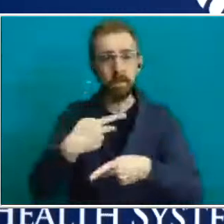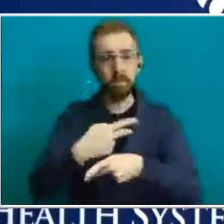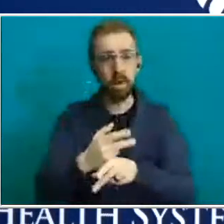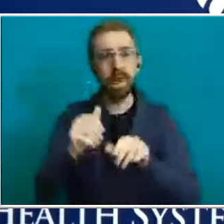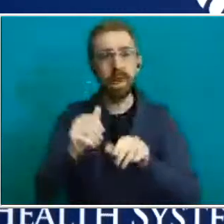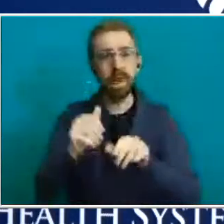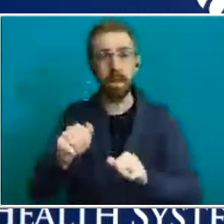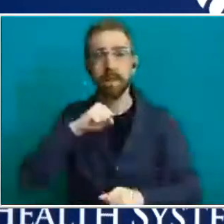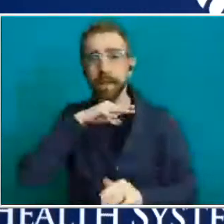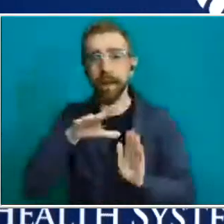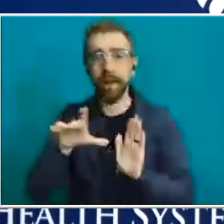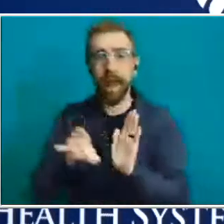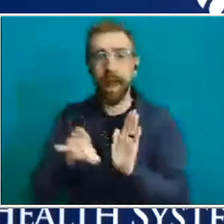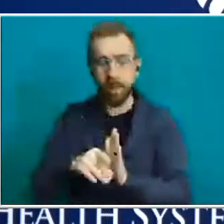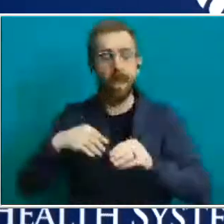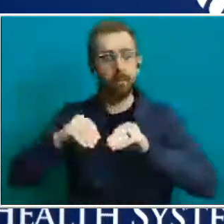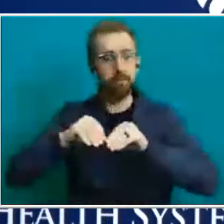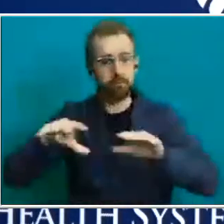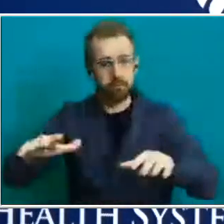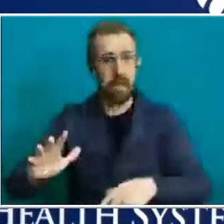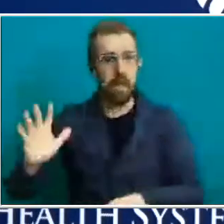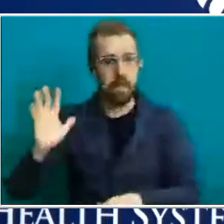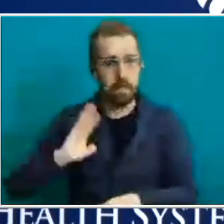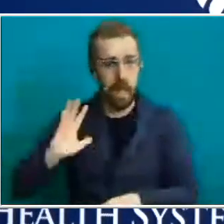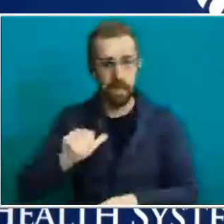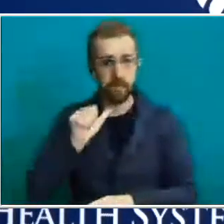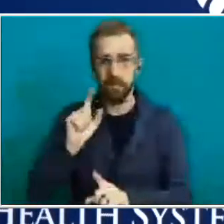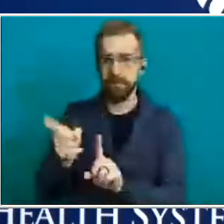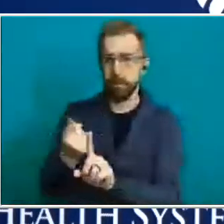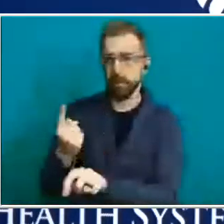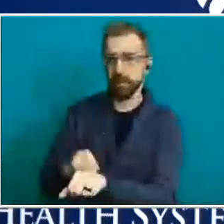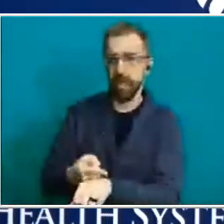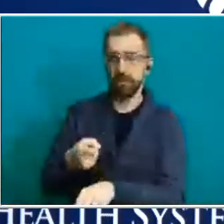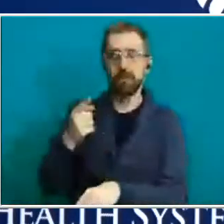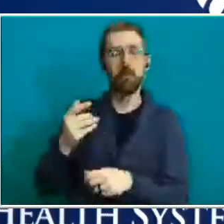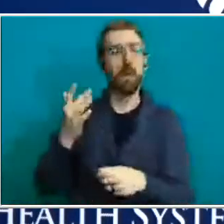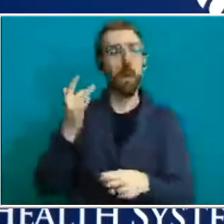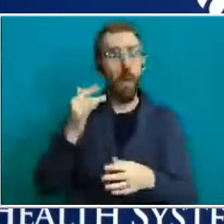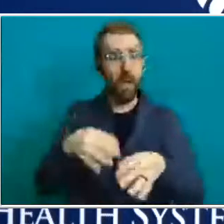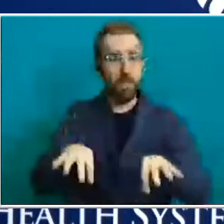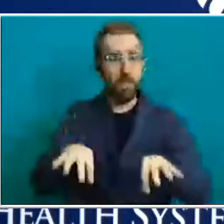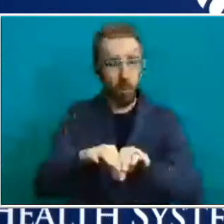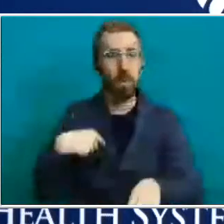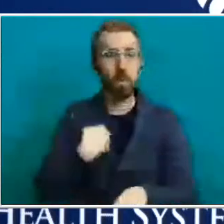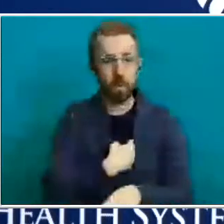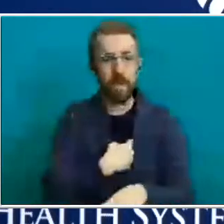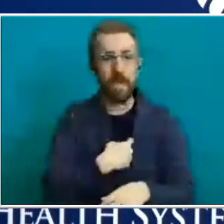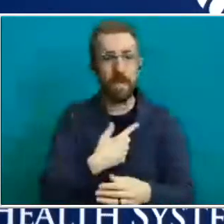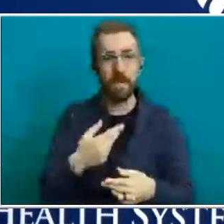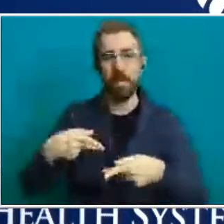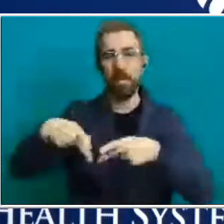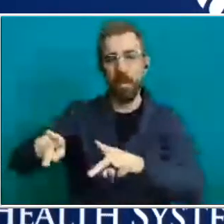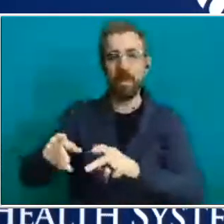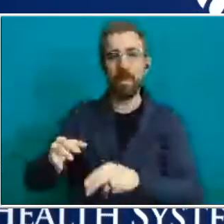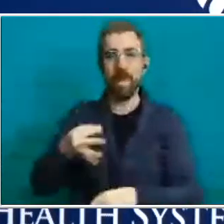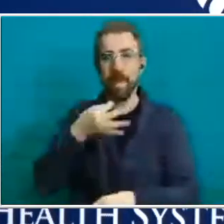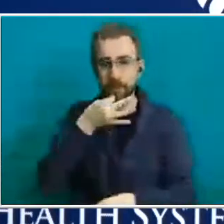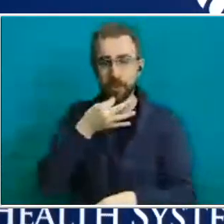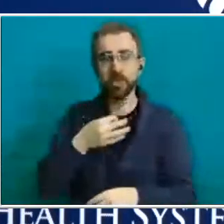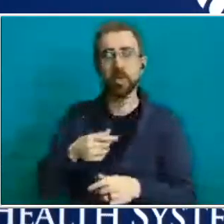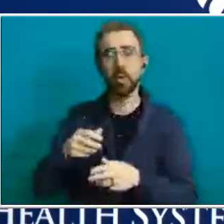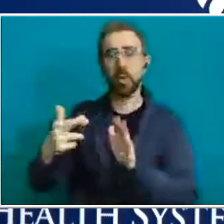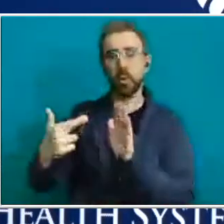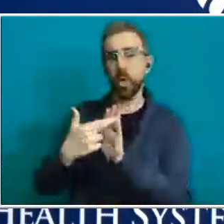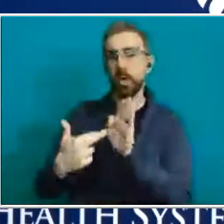been outbreaks in the past. This is why it is so important that we let the experts, the regulatory experts, those people